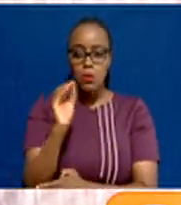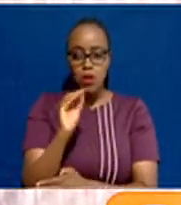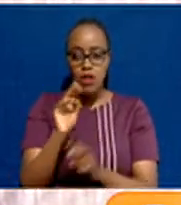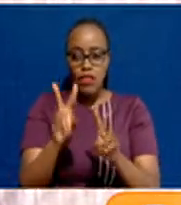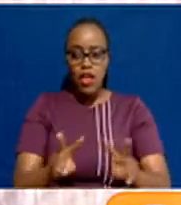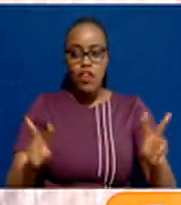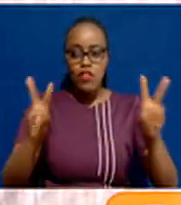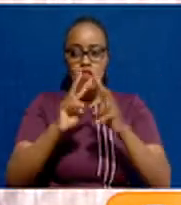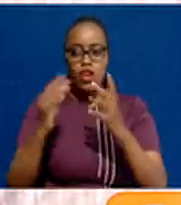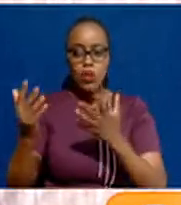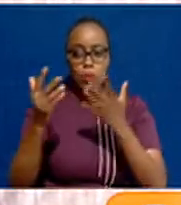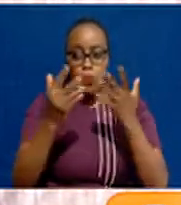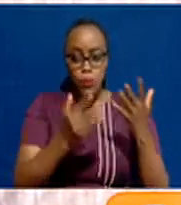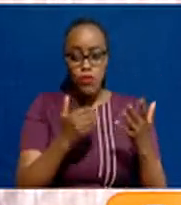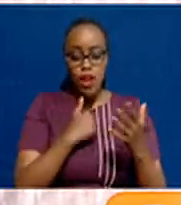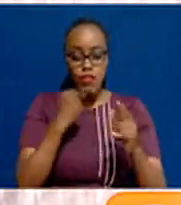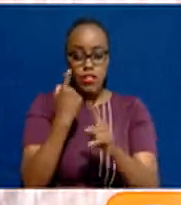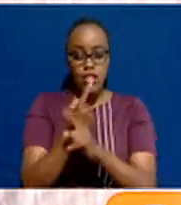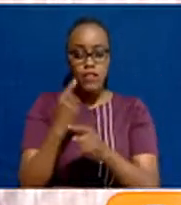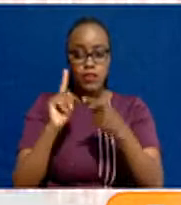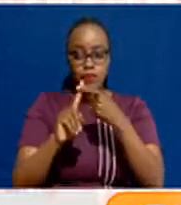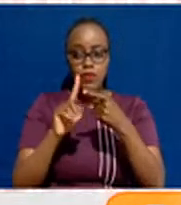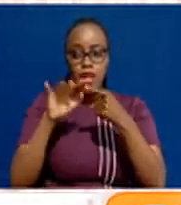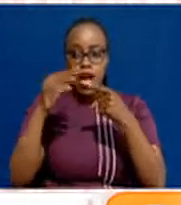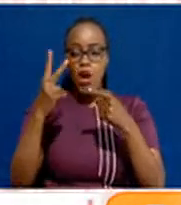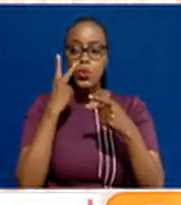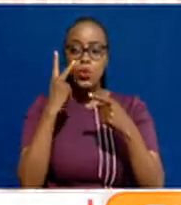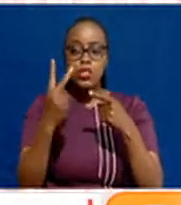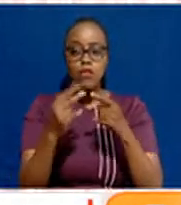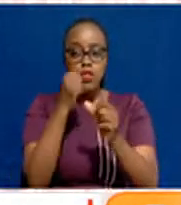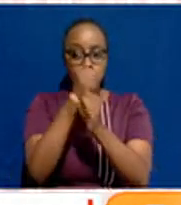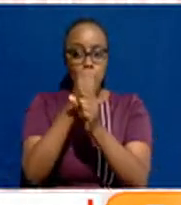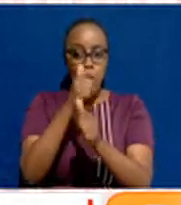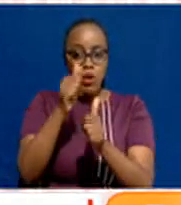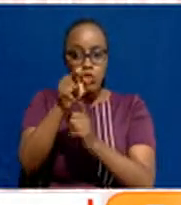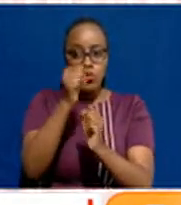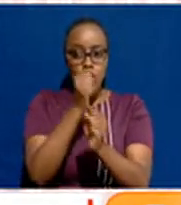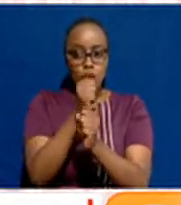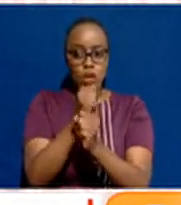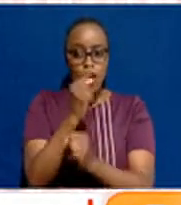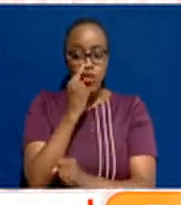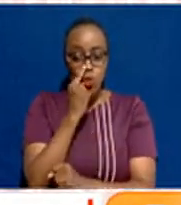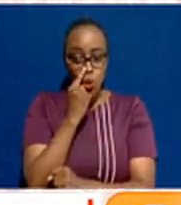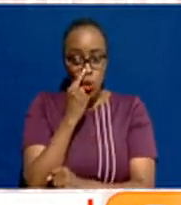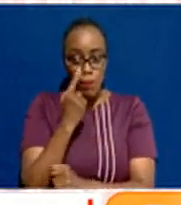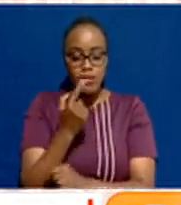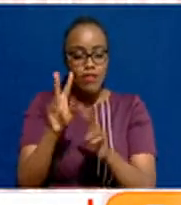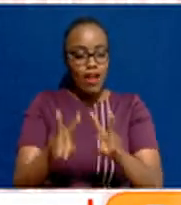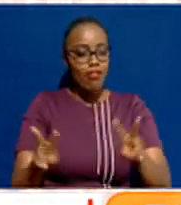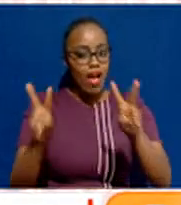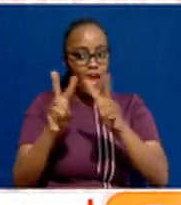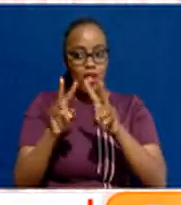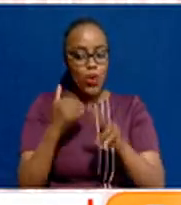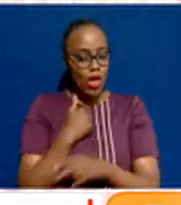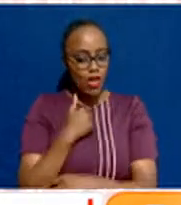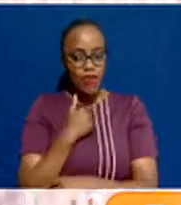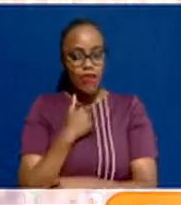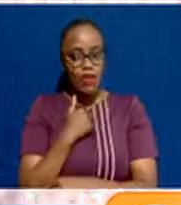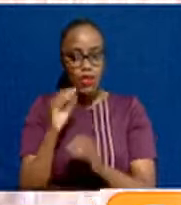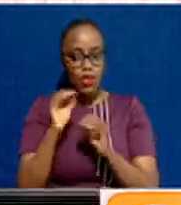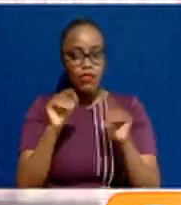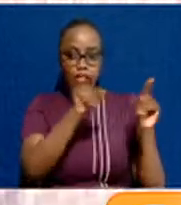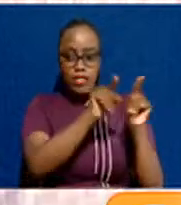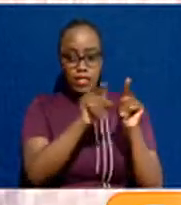they bring makes a world of a difference. So the first thing is, how do you perceive the work that you're doing at home? It's invaluable. I remember one lady who took